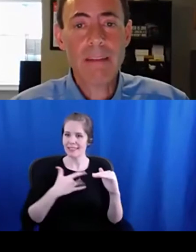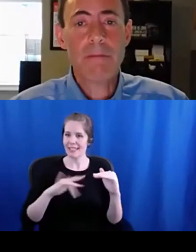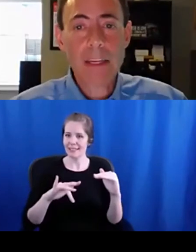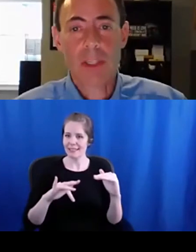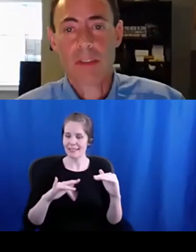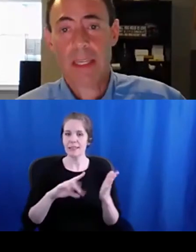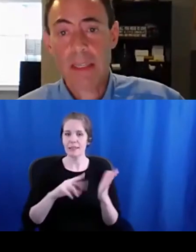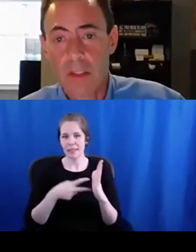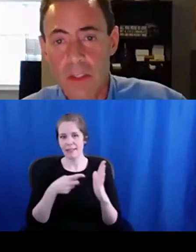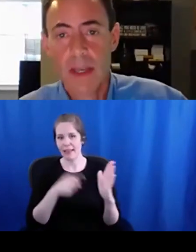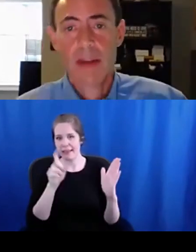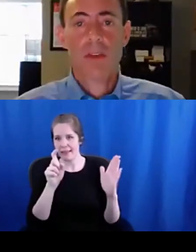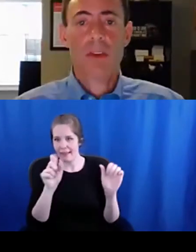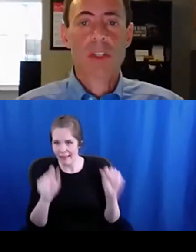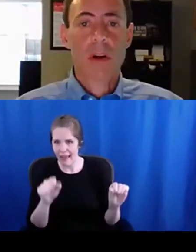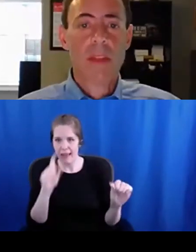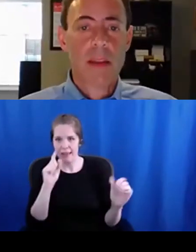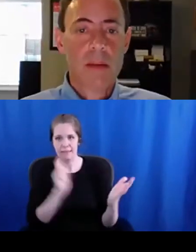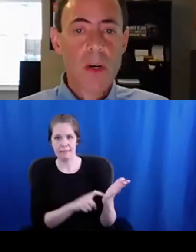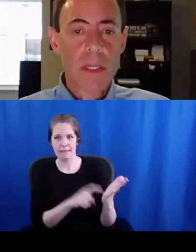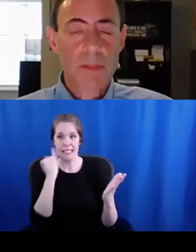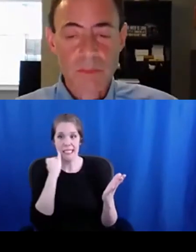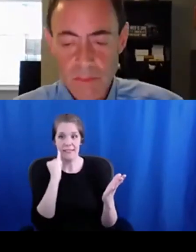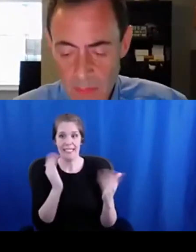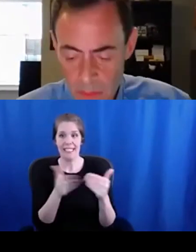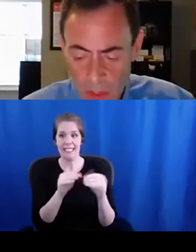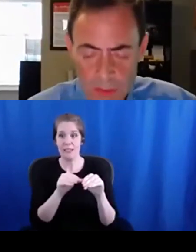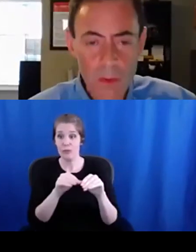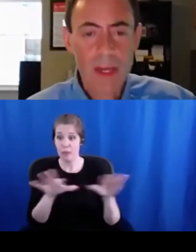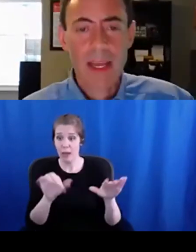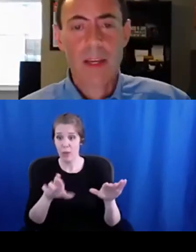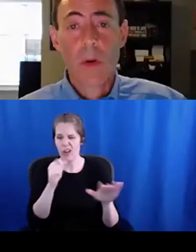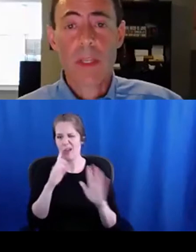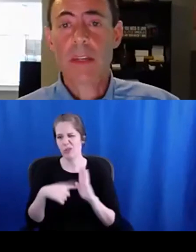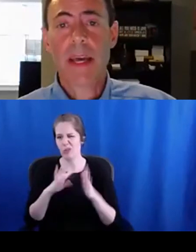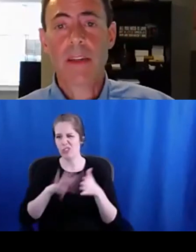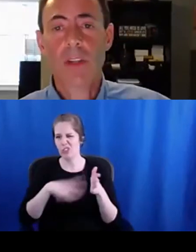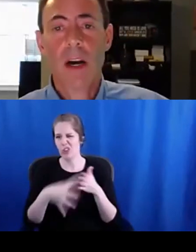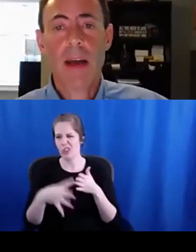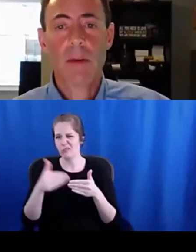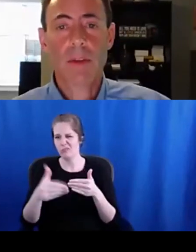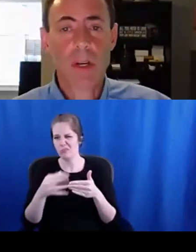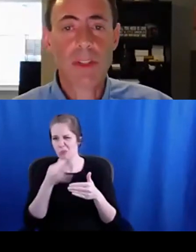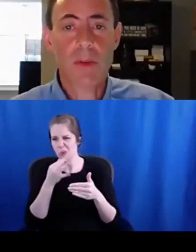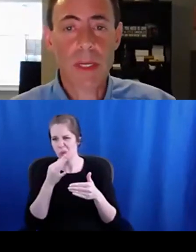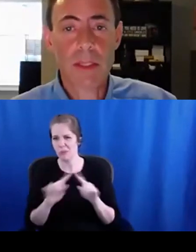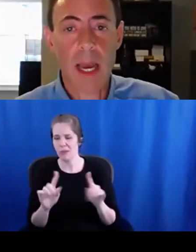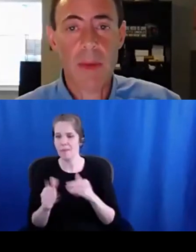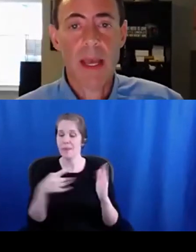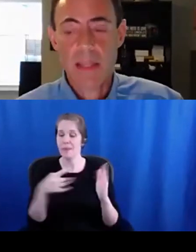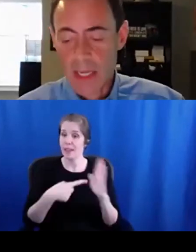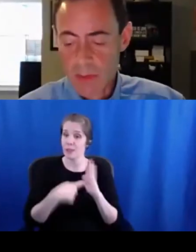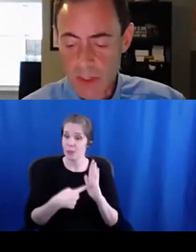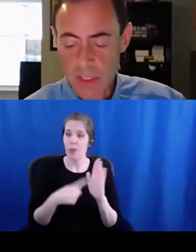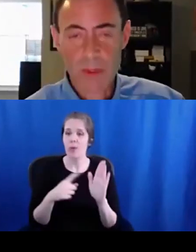to infectiousness. And I'll show you a chart on that in a moment, but also an enormous advantage of having results in real time.